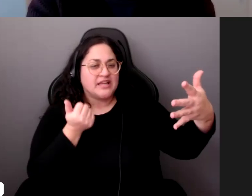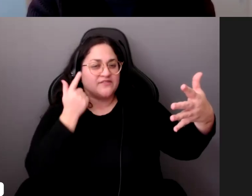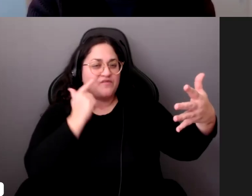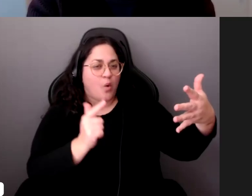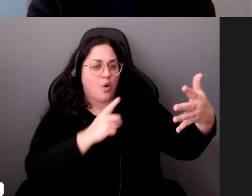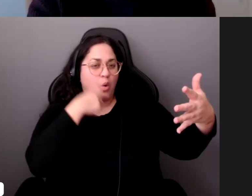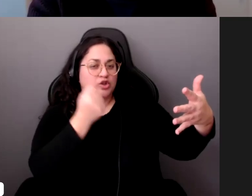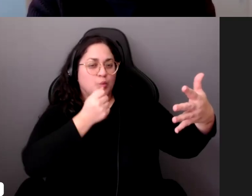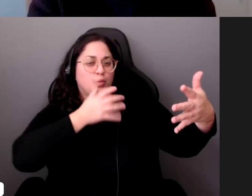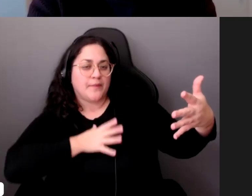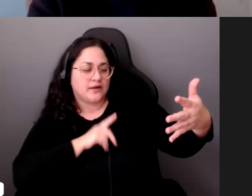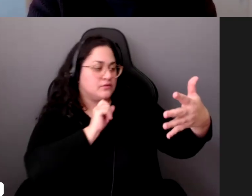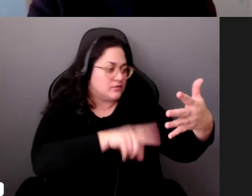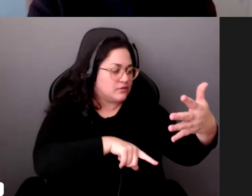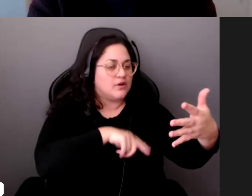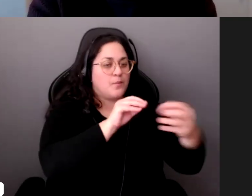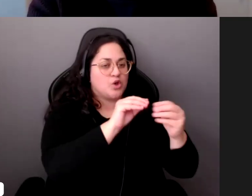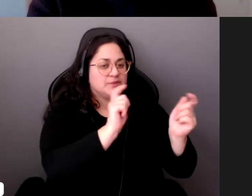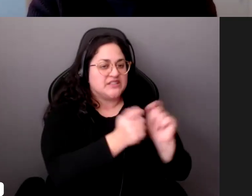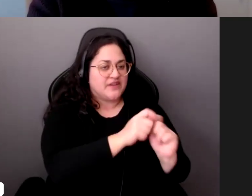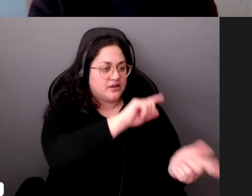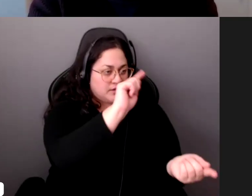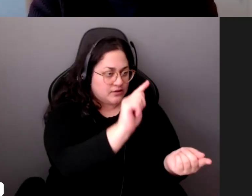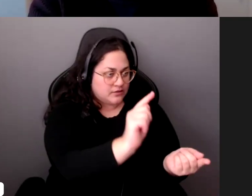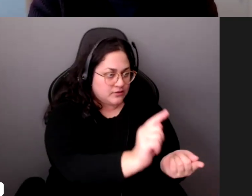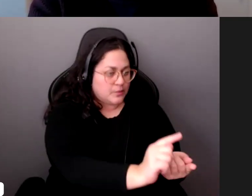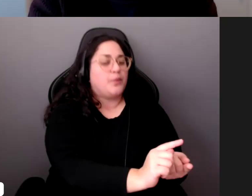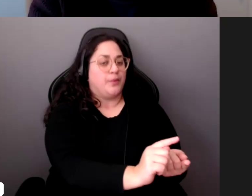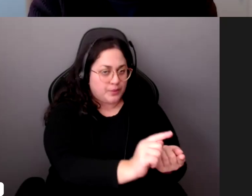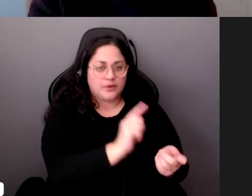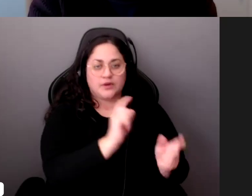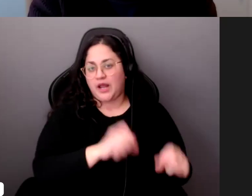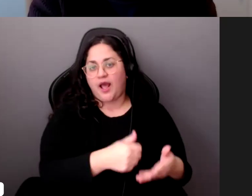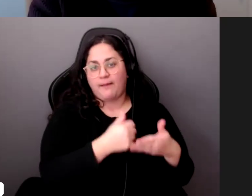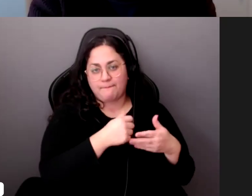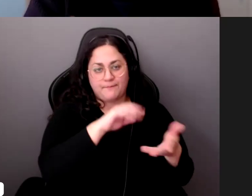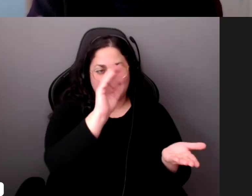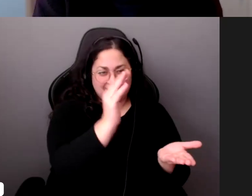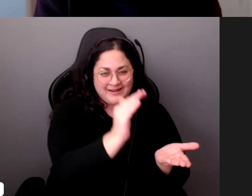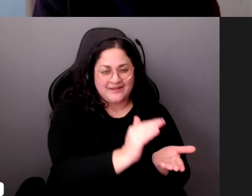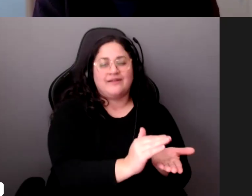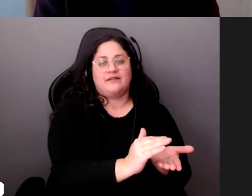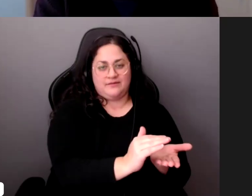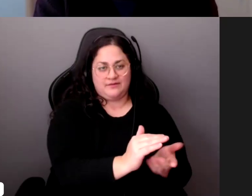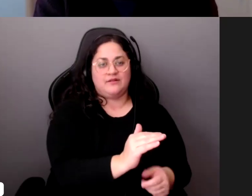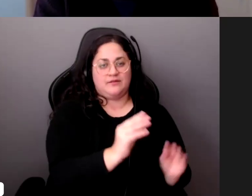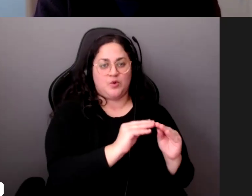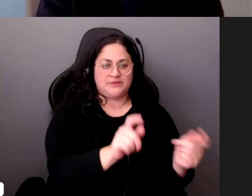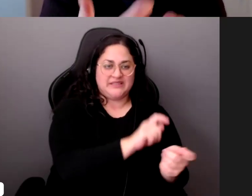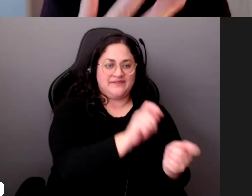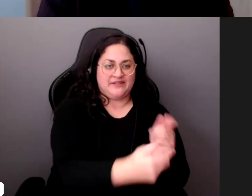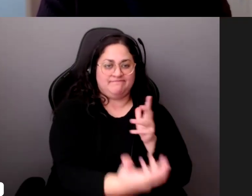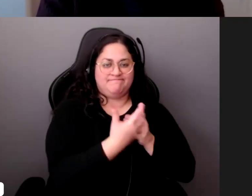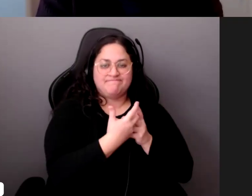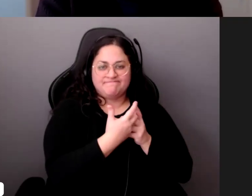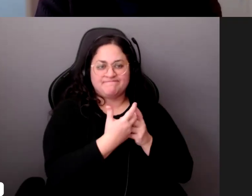individual websites that have been posted by those organizations. But I think it's a really good way to start and narrow it Yeah. down to something that's manageable.